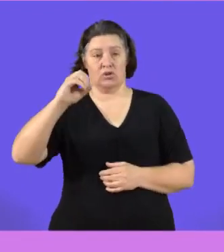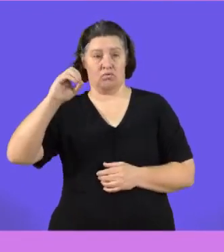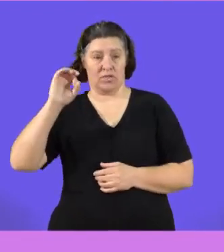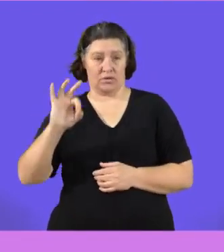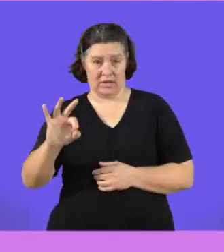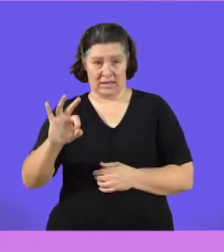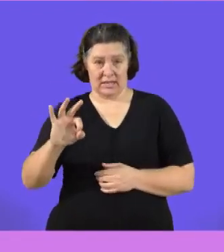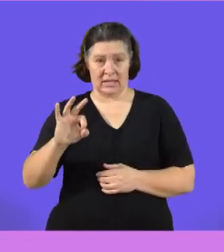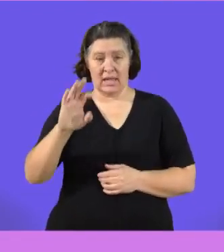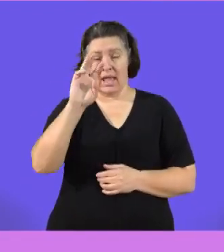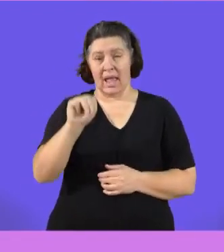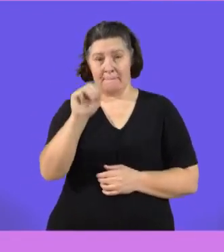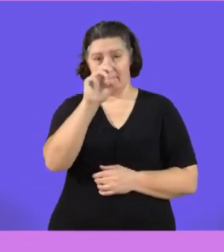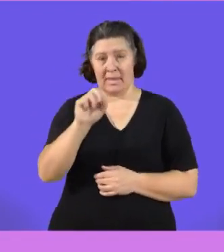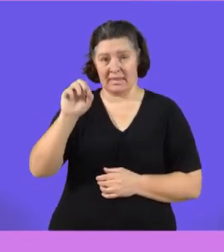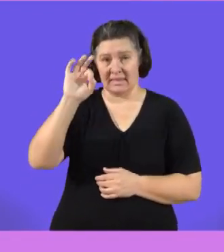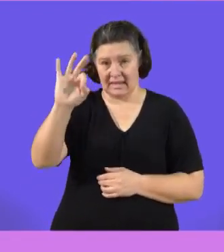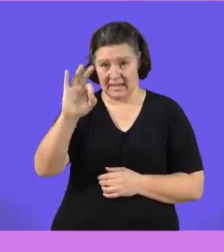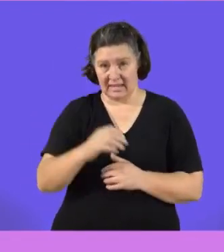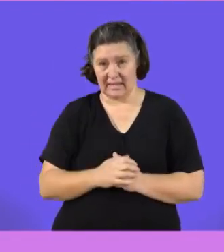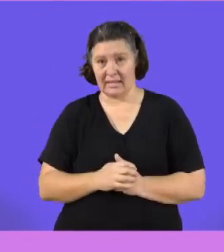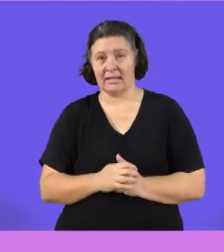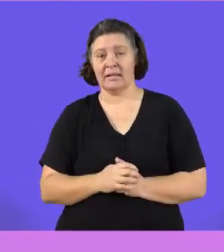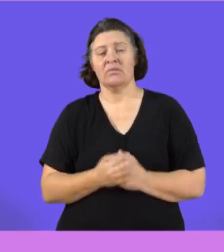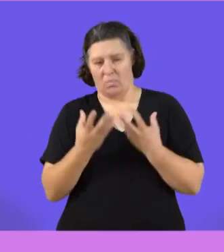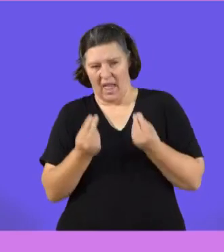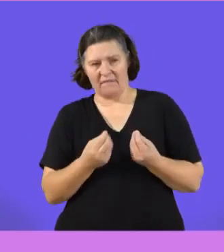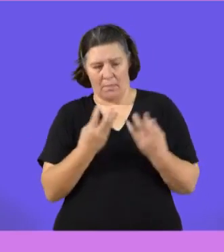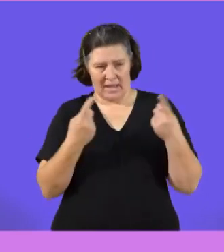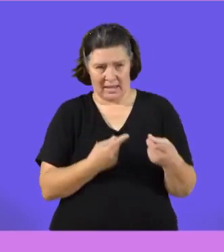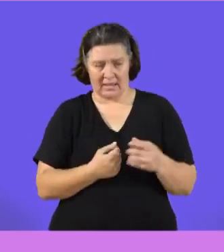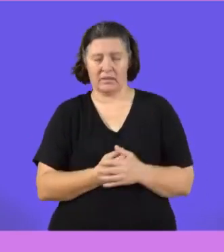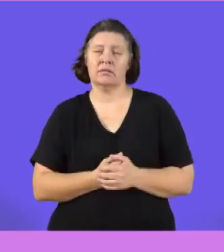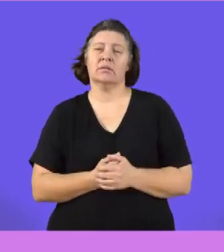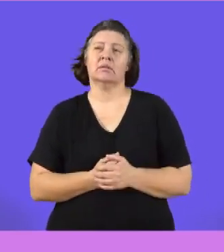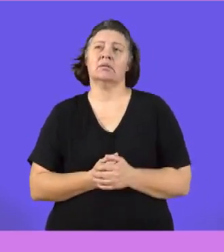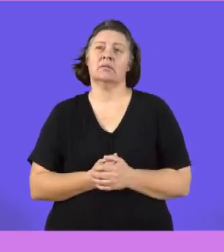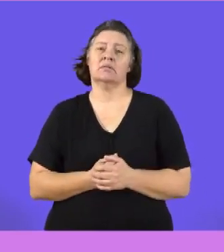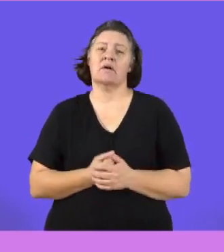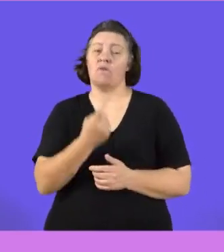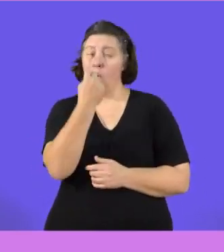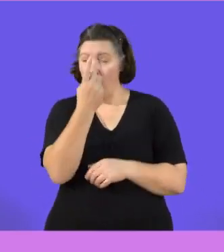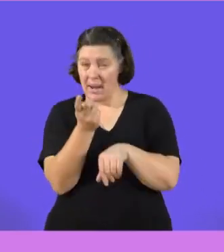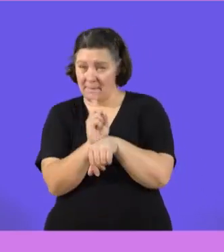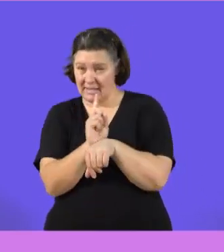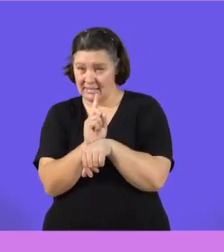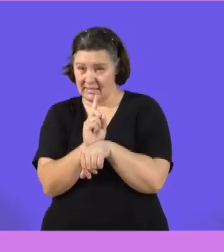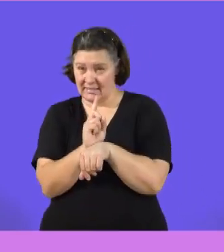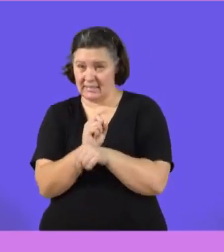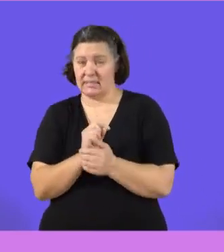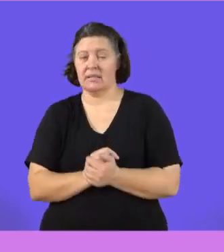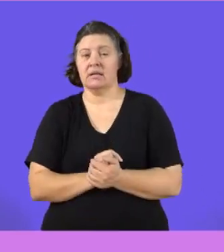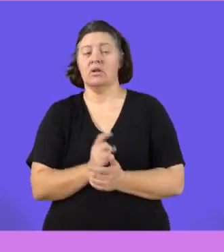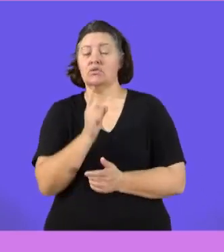0,003 cubic meters. That's how many I have. And I'll first see, okay, per minute. So I want to know for